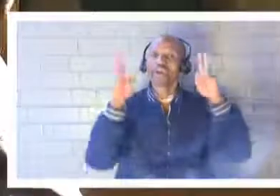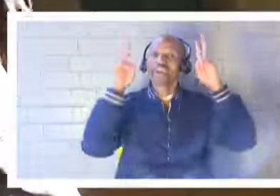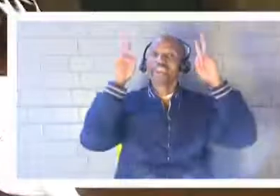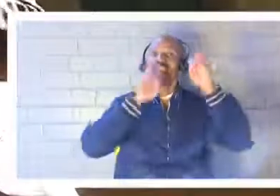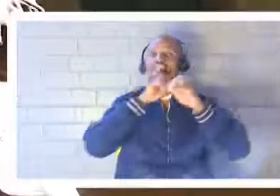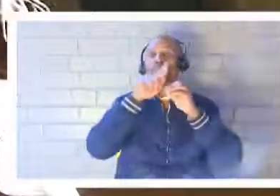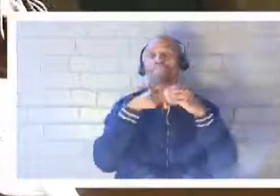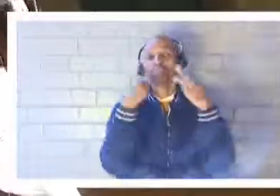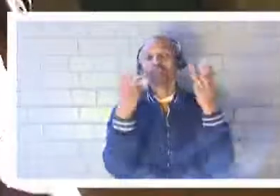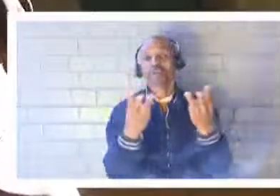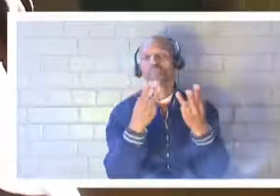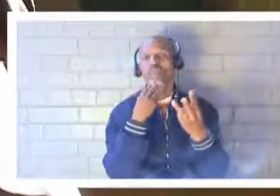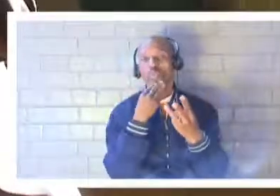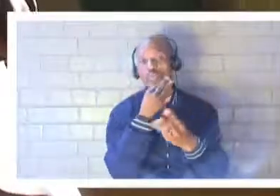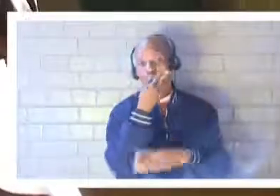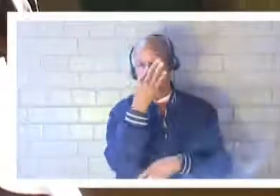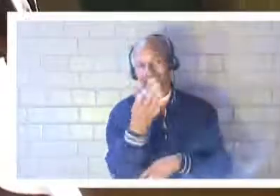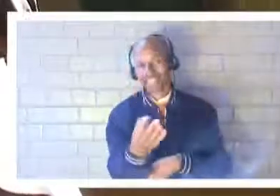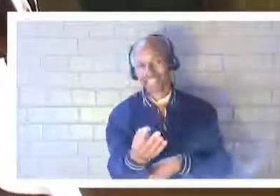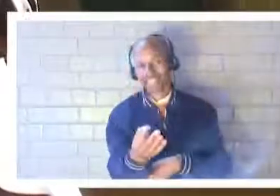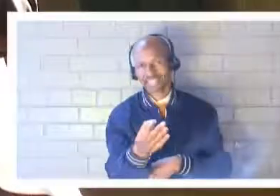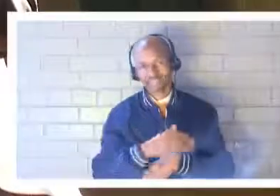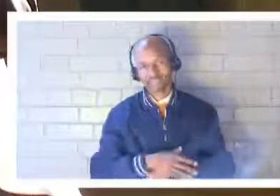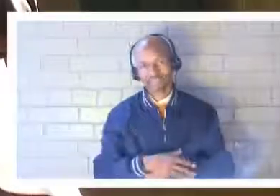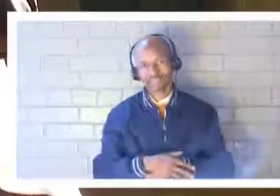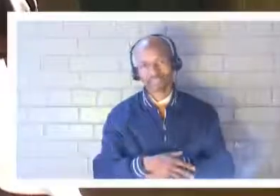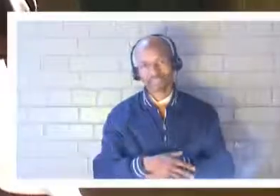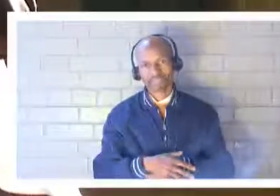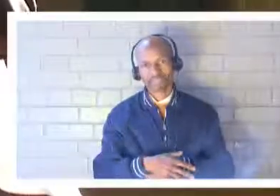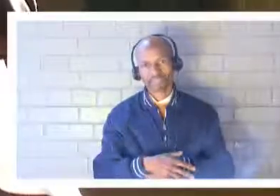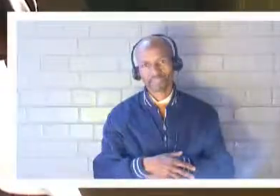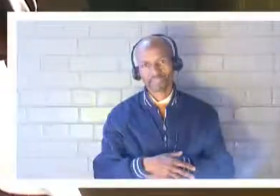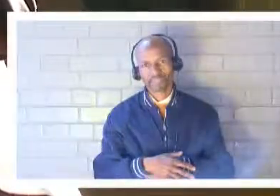of people that we're saying